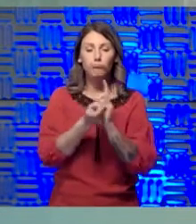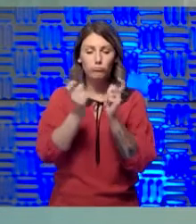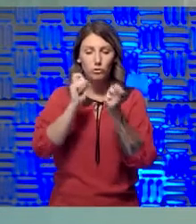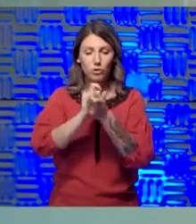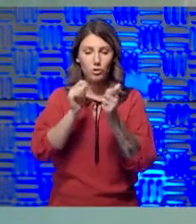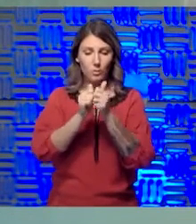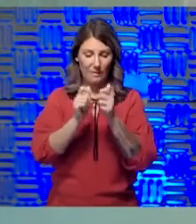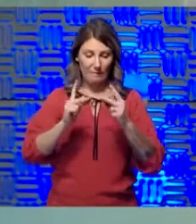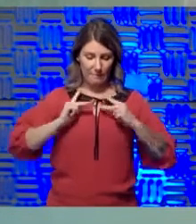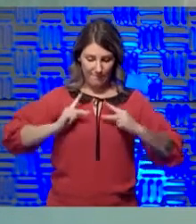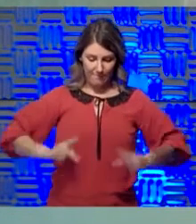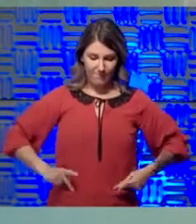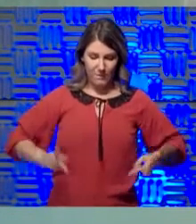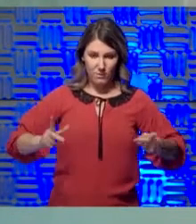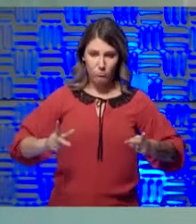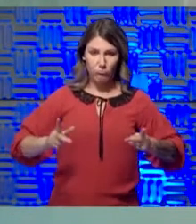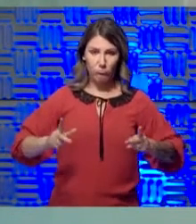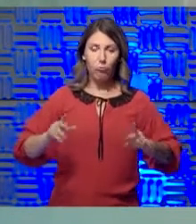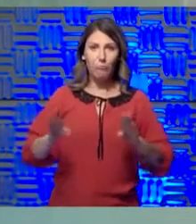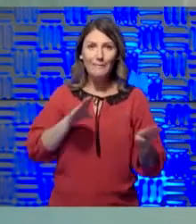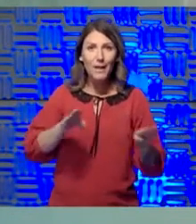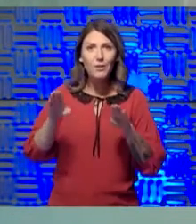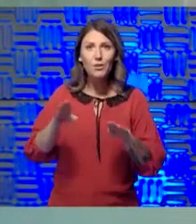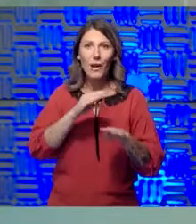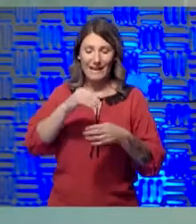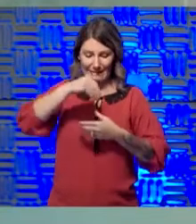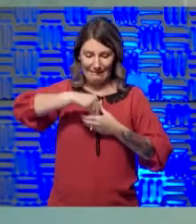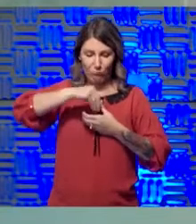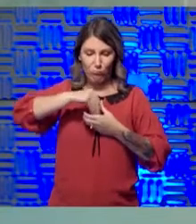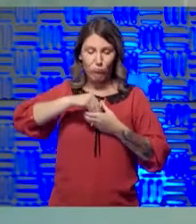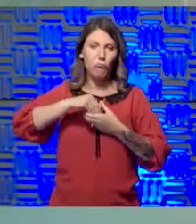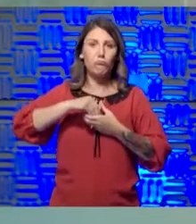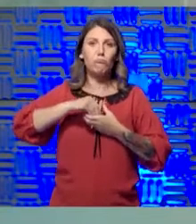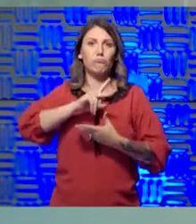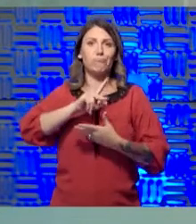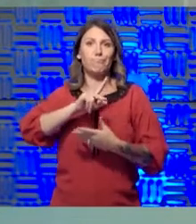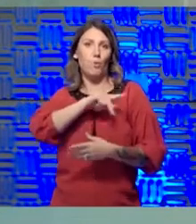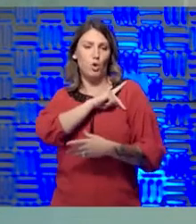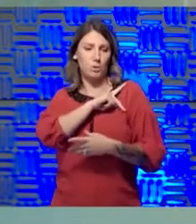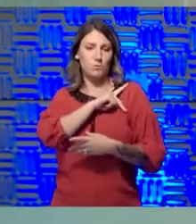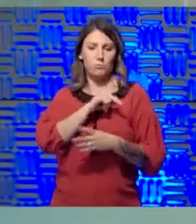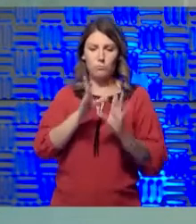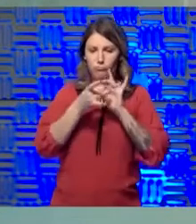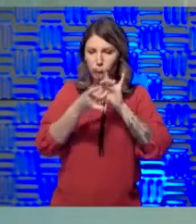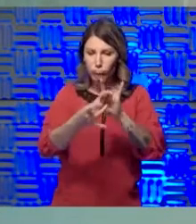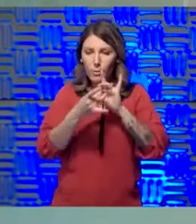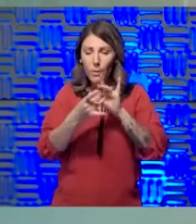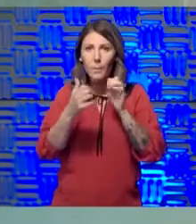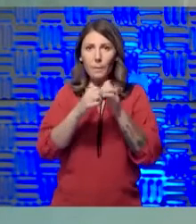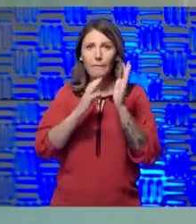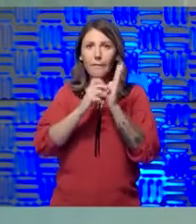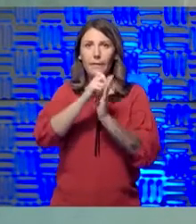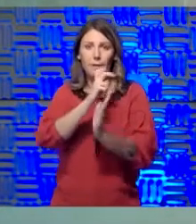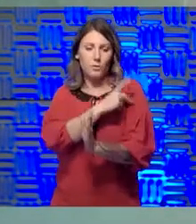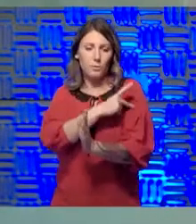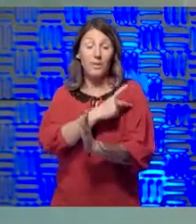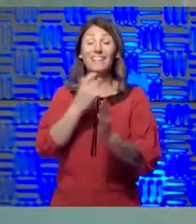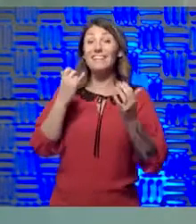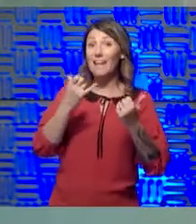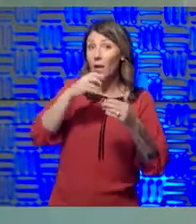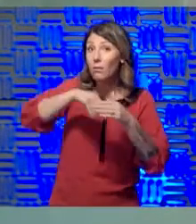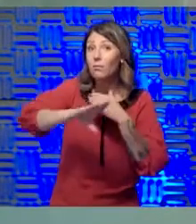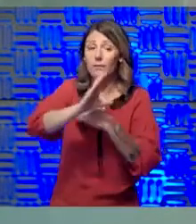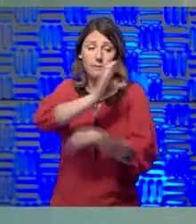physical nature and the interpersonal nature of the relationship with the cancer patient. I mean, now when I walk into a clinic room, I'll